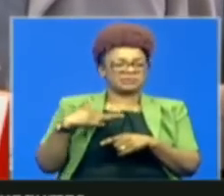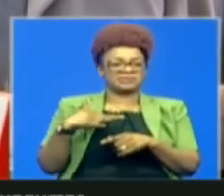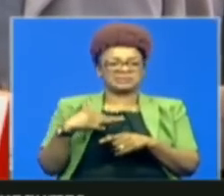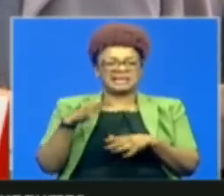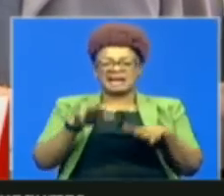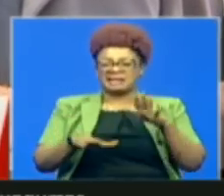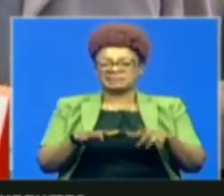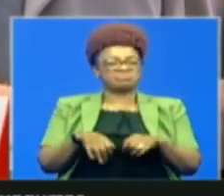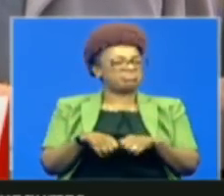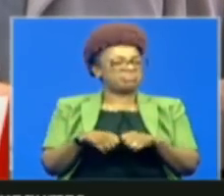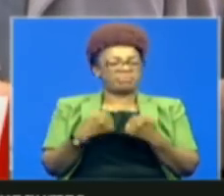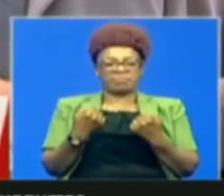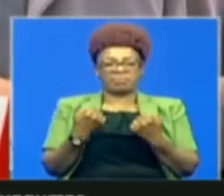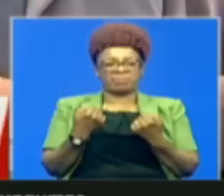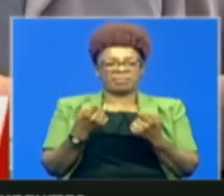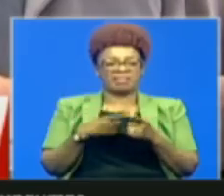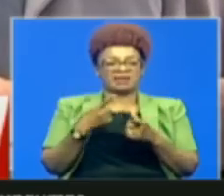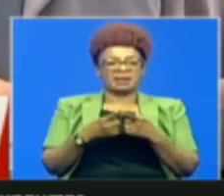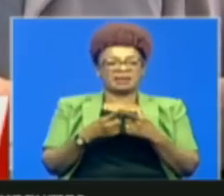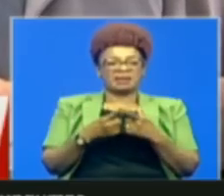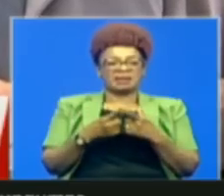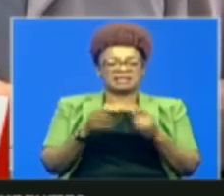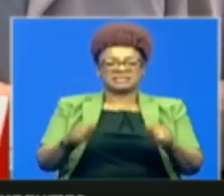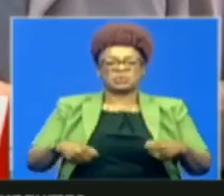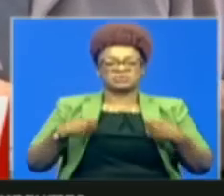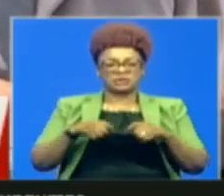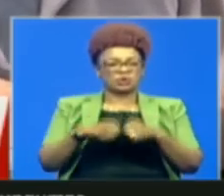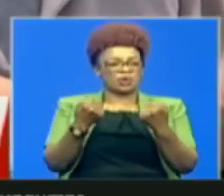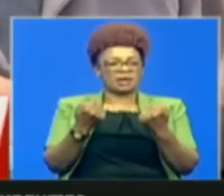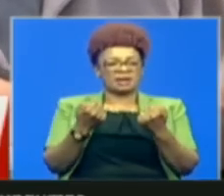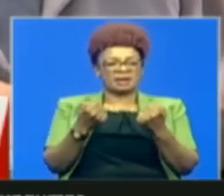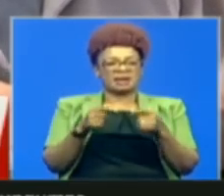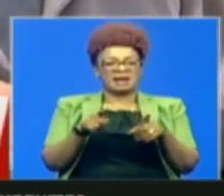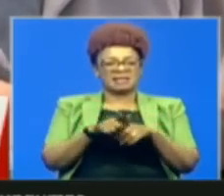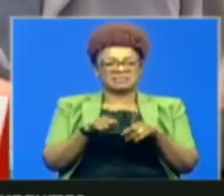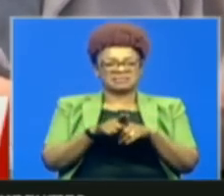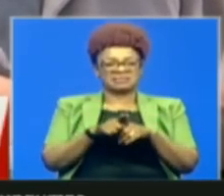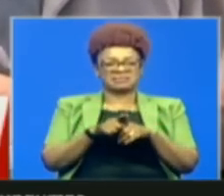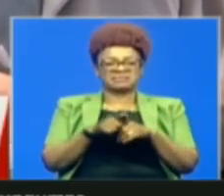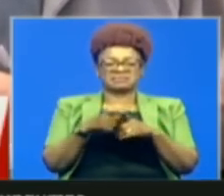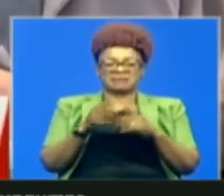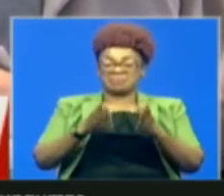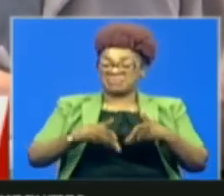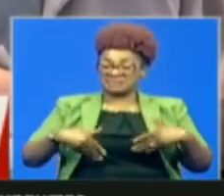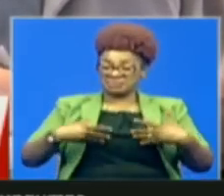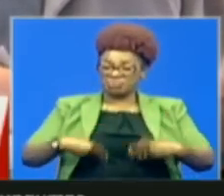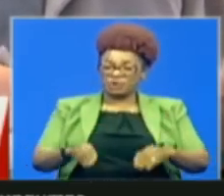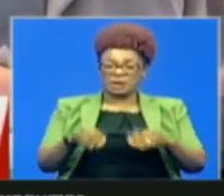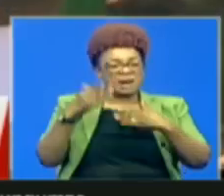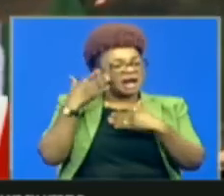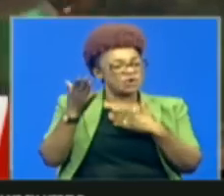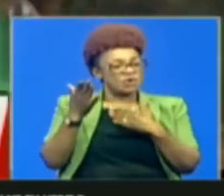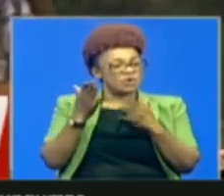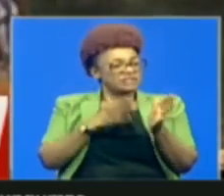are broken, and then the trouser is torn, and it looks like her panty was also pulled down. So we don't know yet what the intention